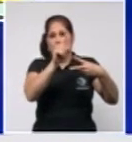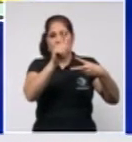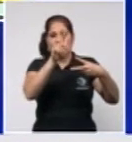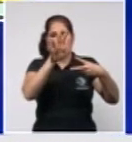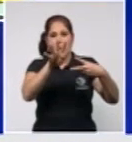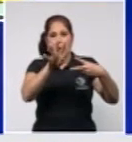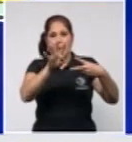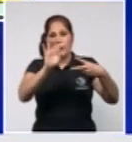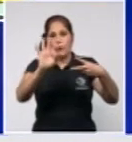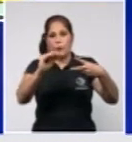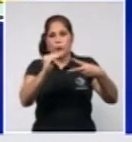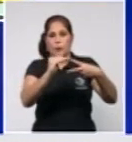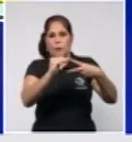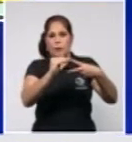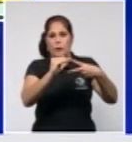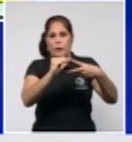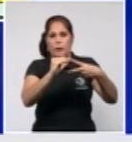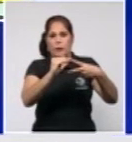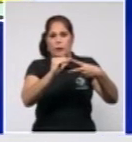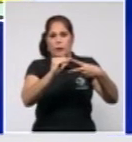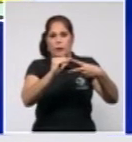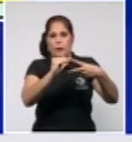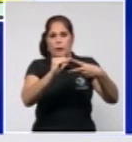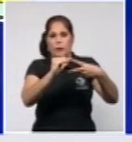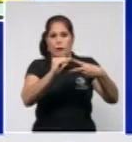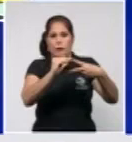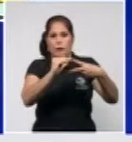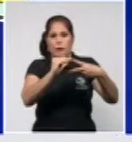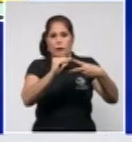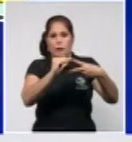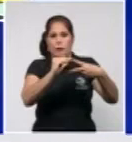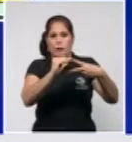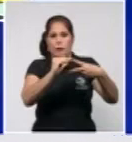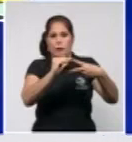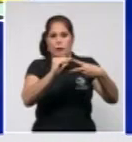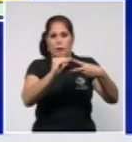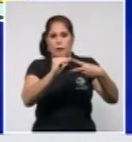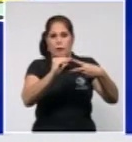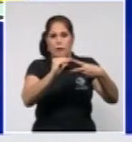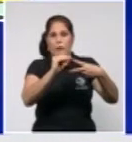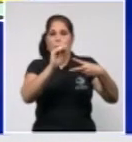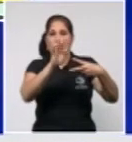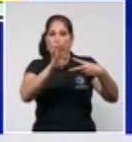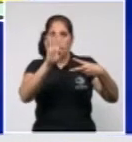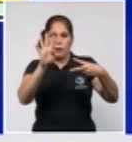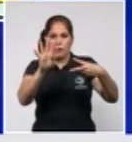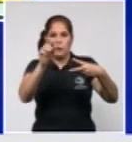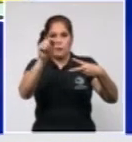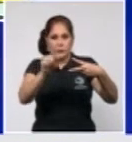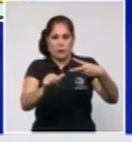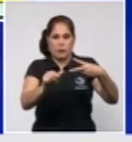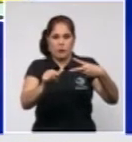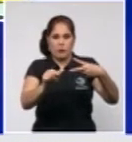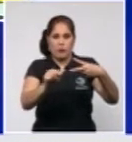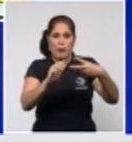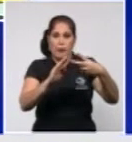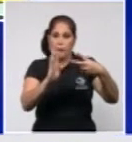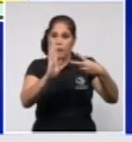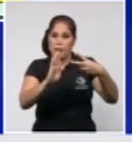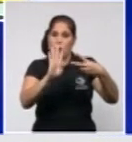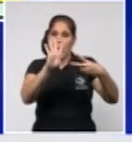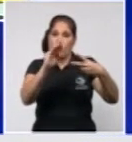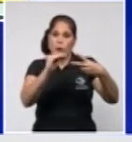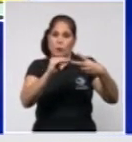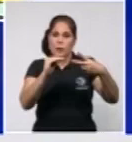comes Colombia with almost 820,000 cases, Peru with more than